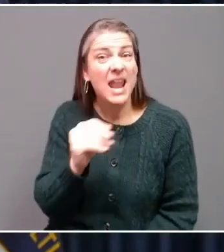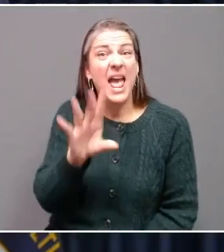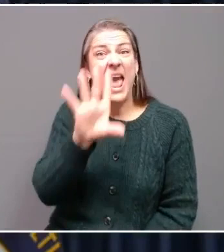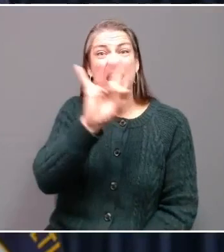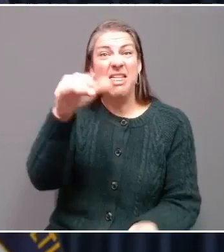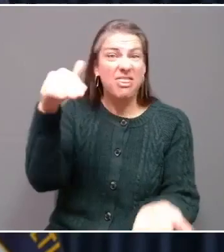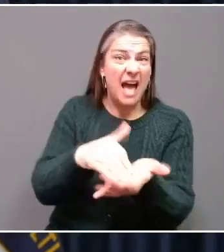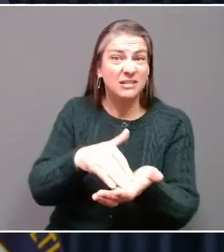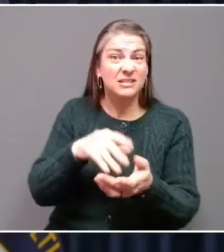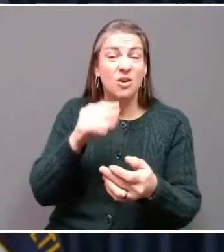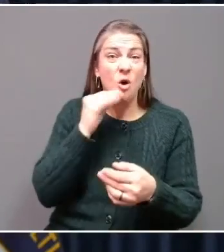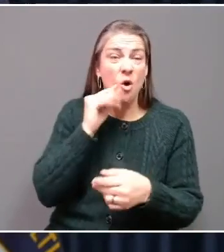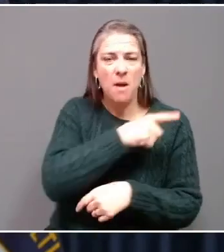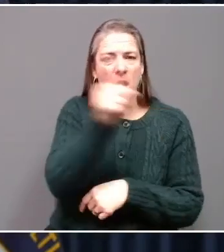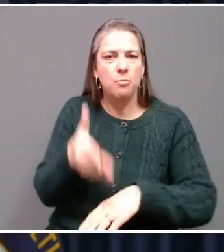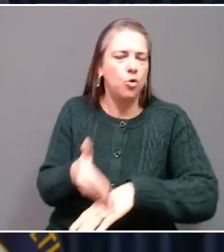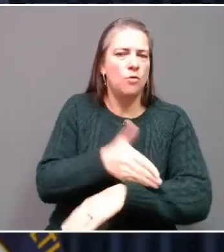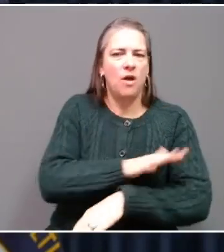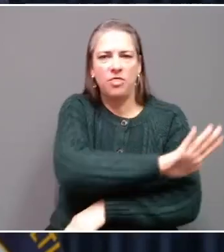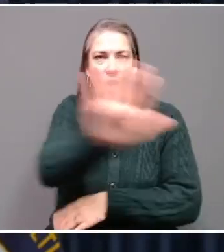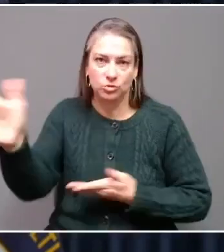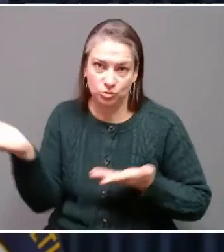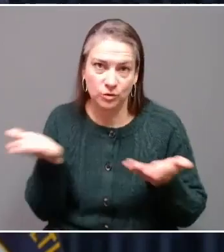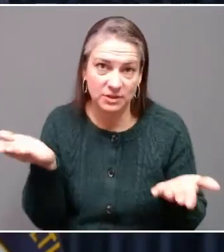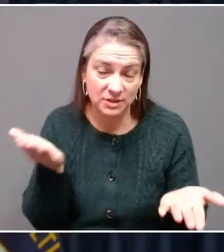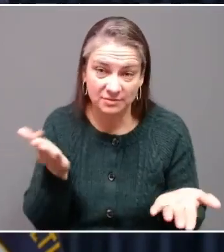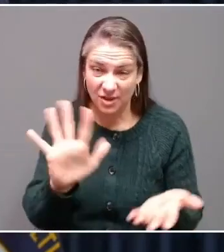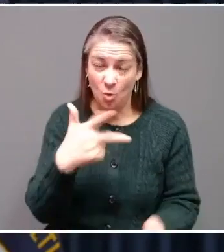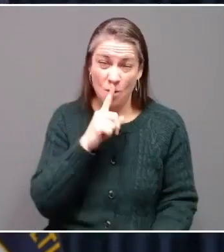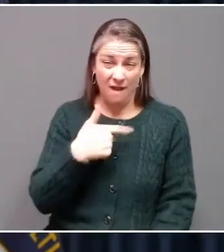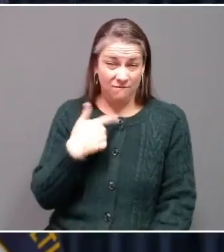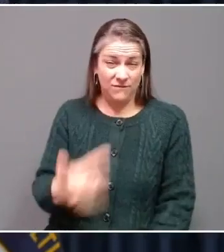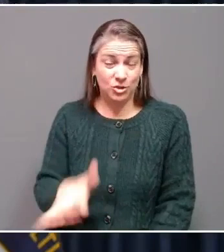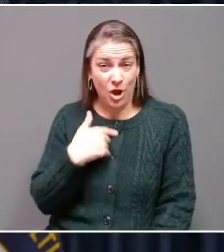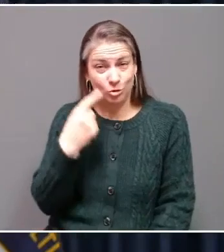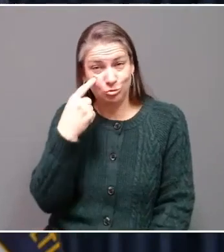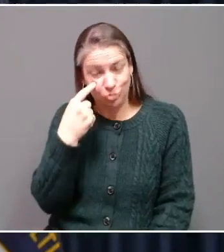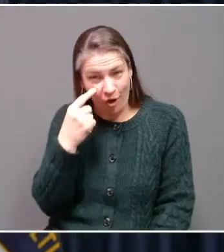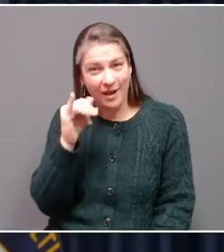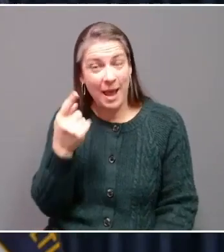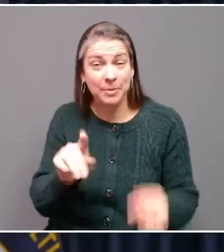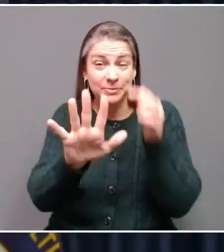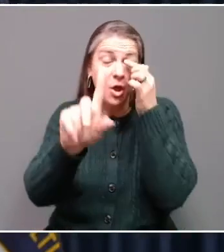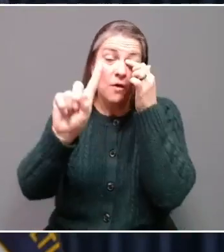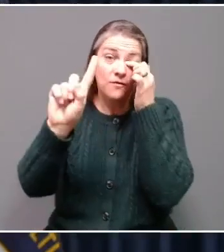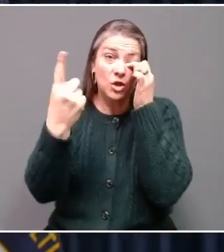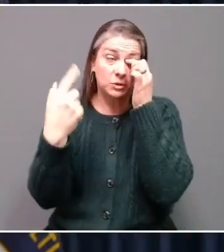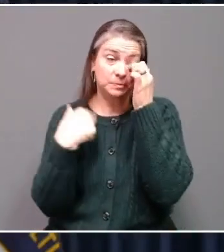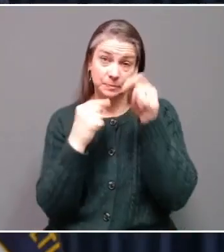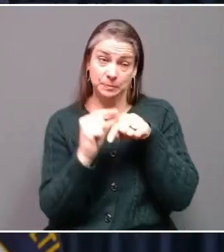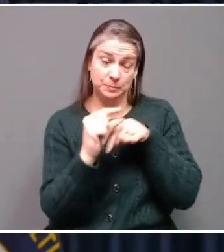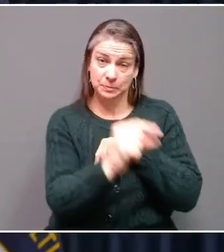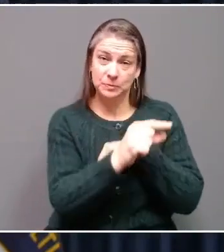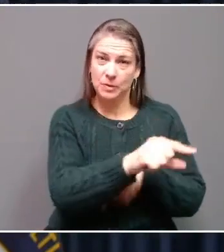homes. I've gotten to see this firsthand. The very first award that we did was in Morton's Gap. That's